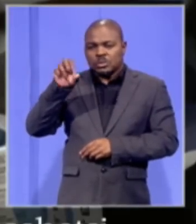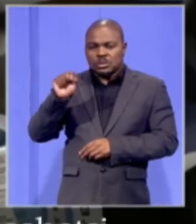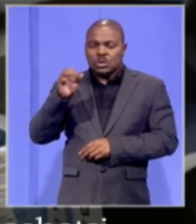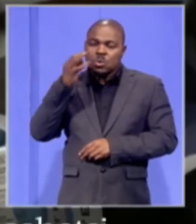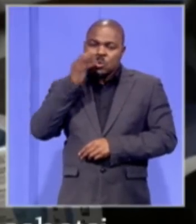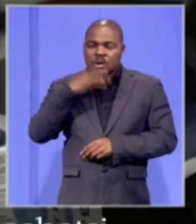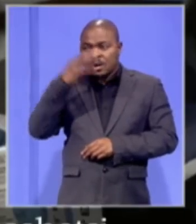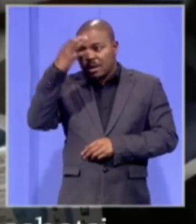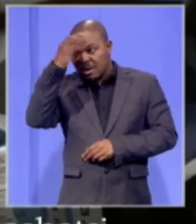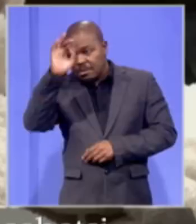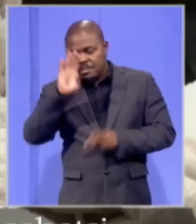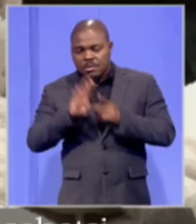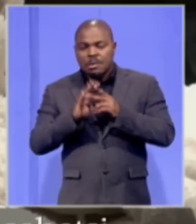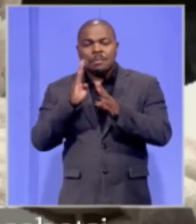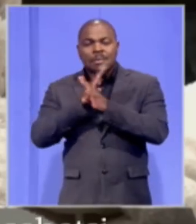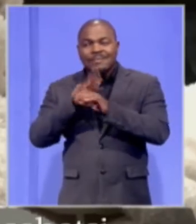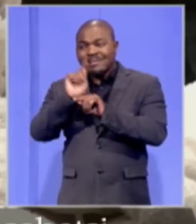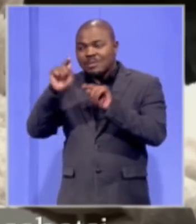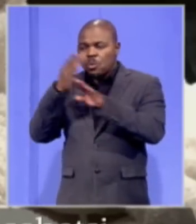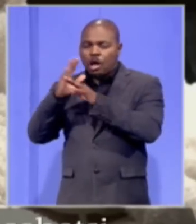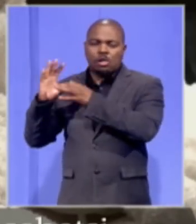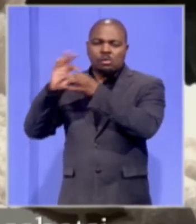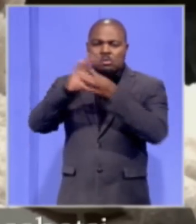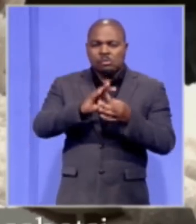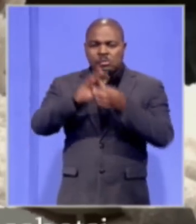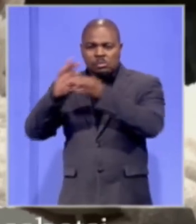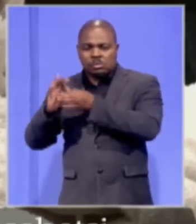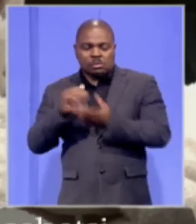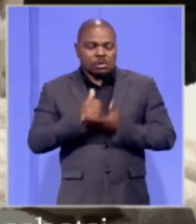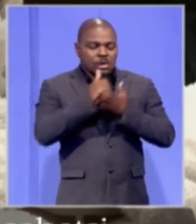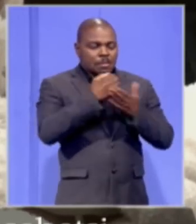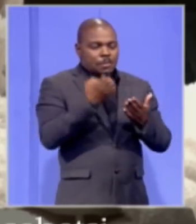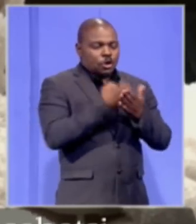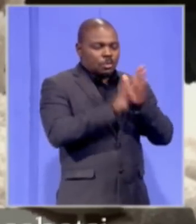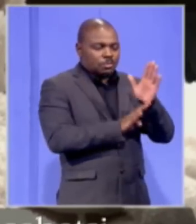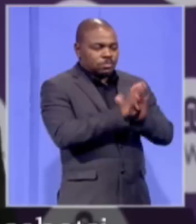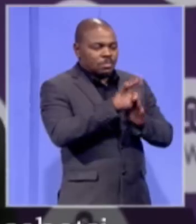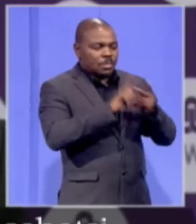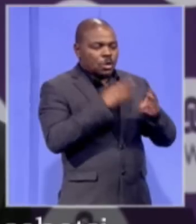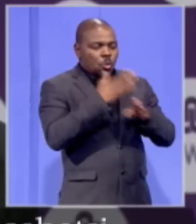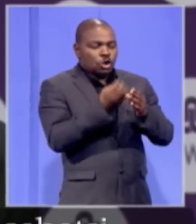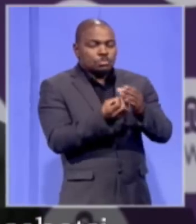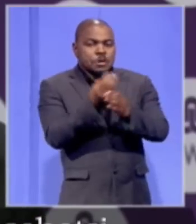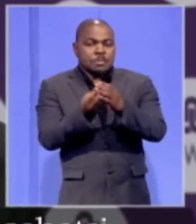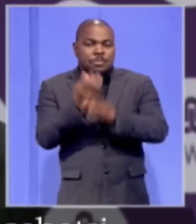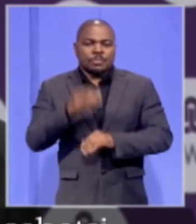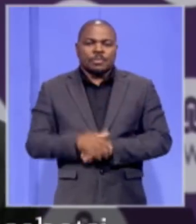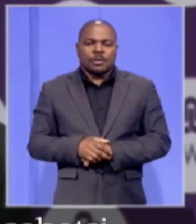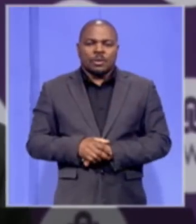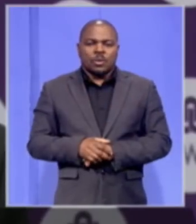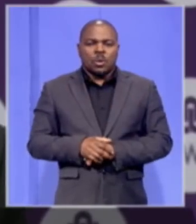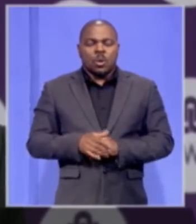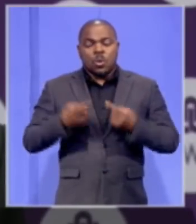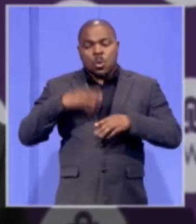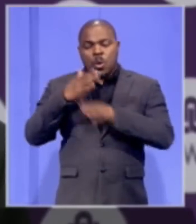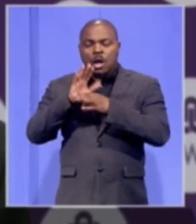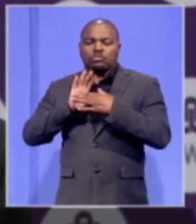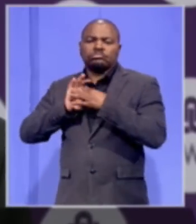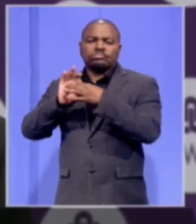la poraefete ba tshwanela go dirisana go godisa ikonomi le go tlhola ditiro. We must now work together to